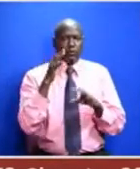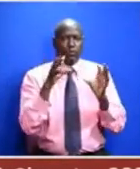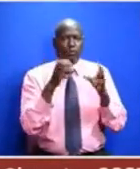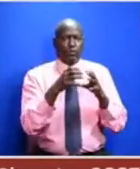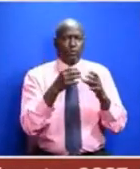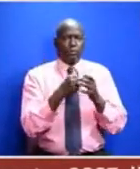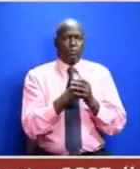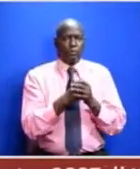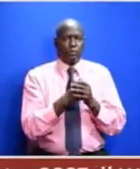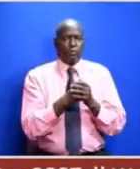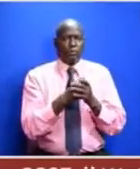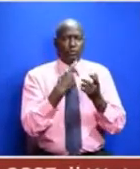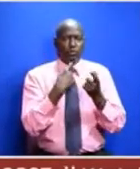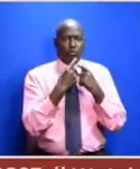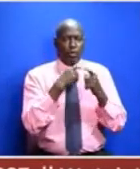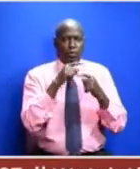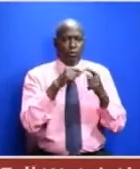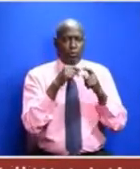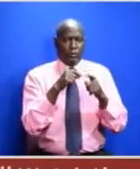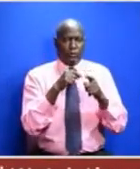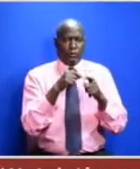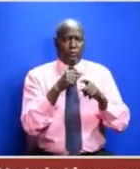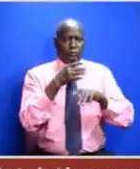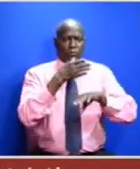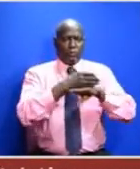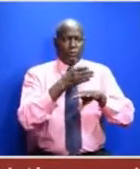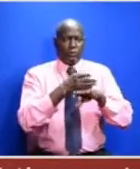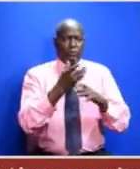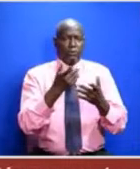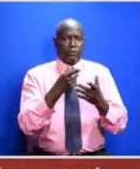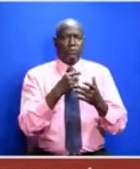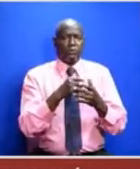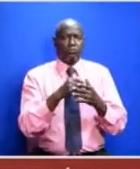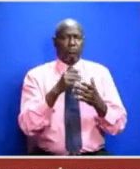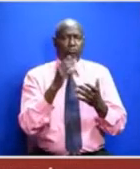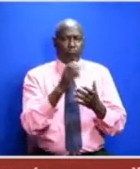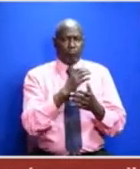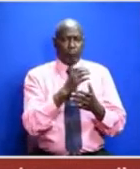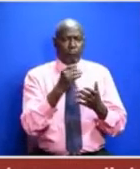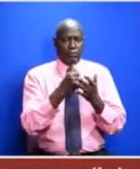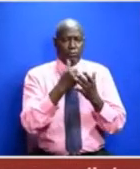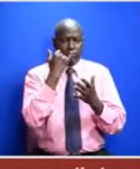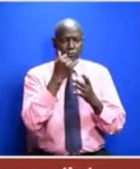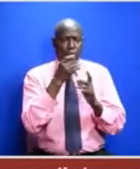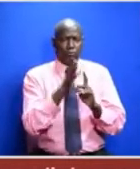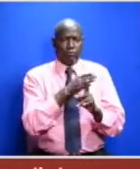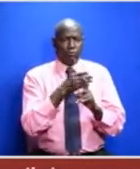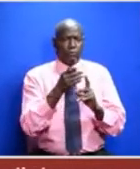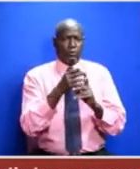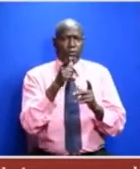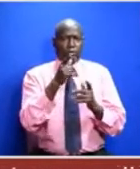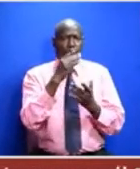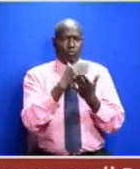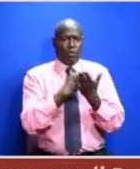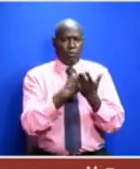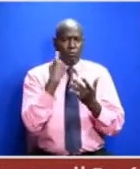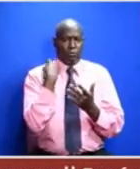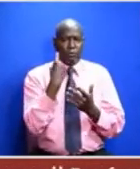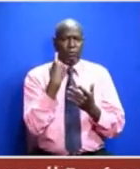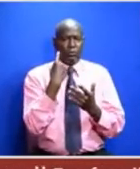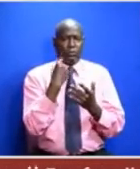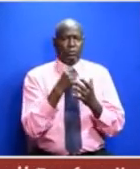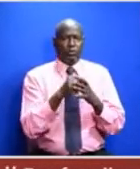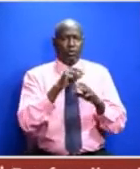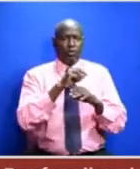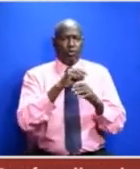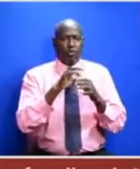of illicit alcohol and other drugs, which is a priority program. He said they also set targets for the other law enforcement priorities and